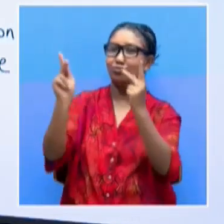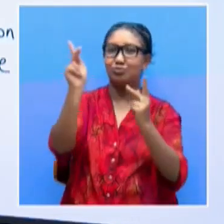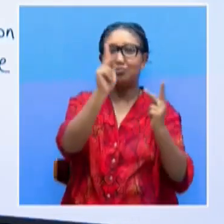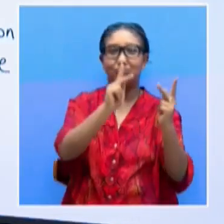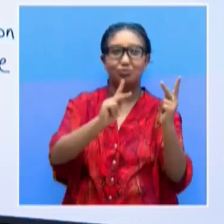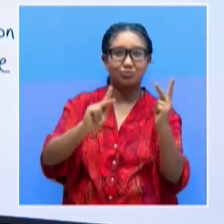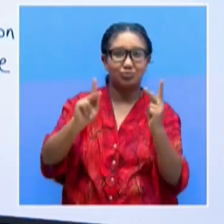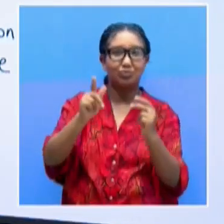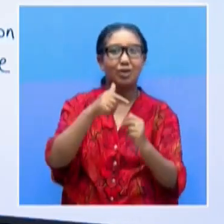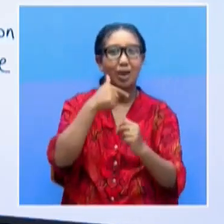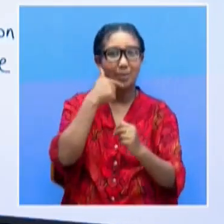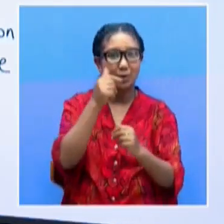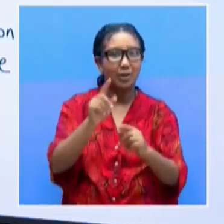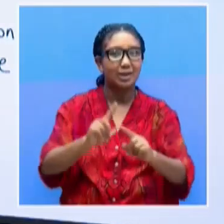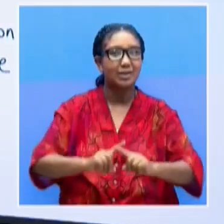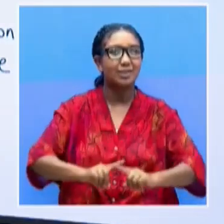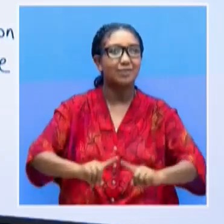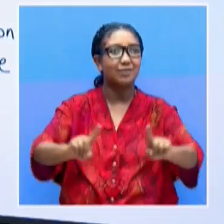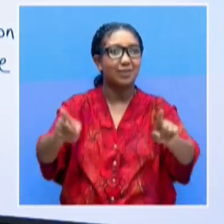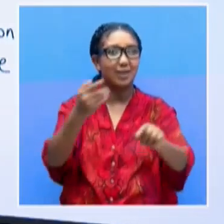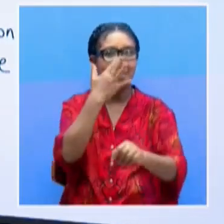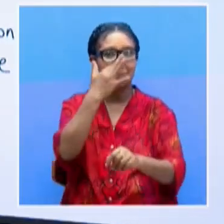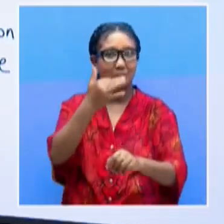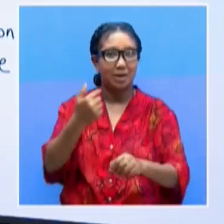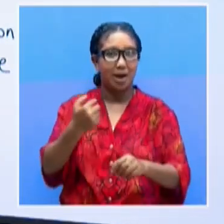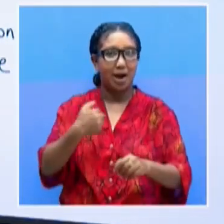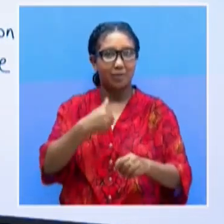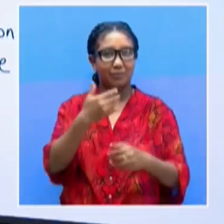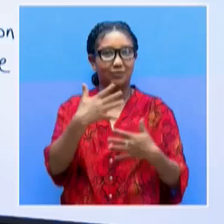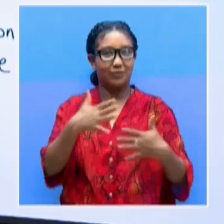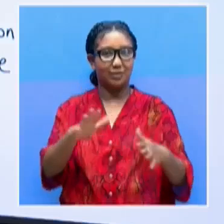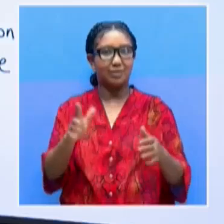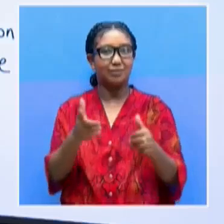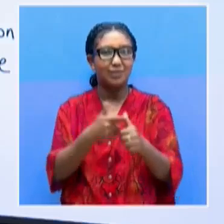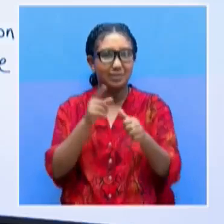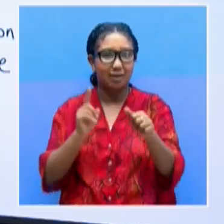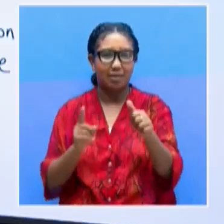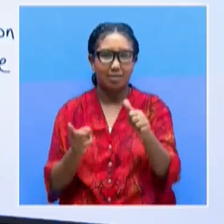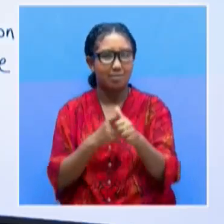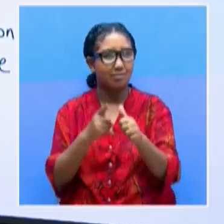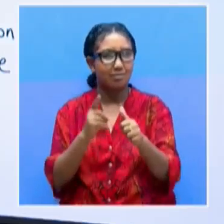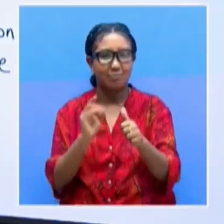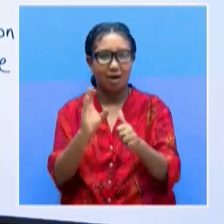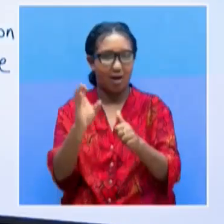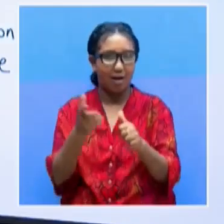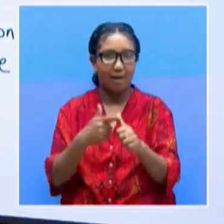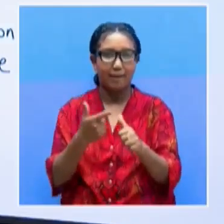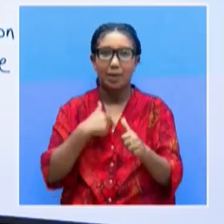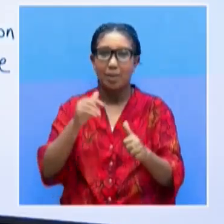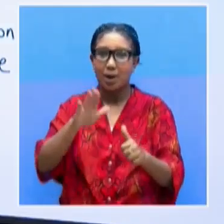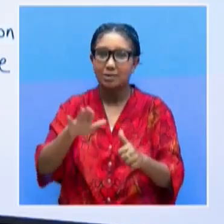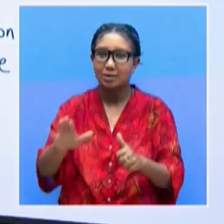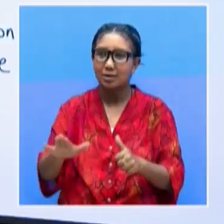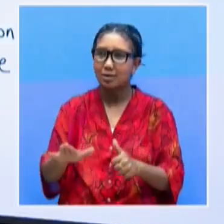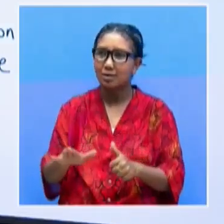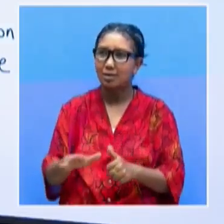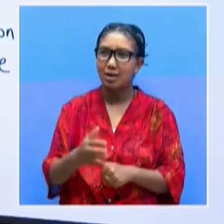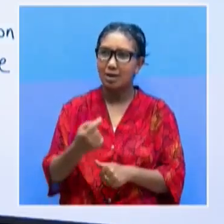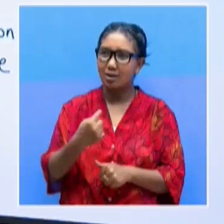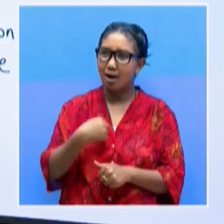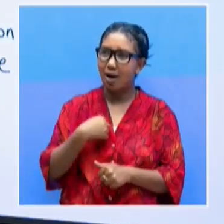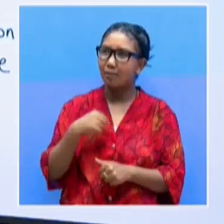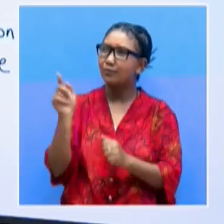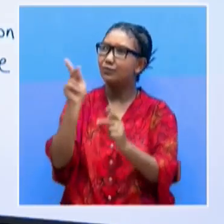And let me tell you a different experience that I have seen for the first time. Yeah? My son and I, we